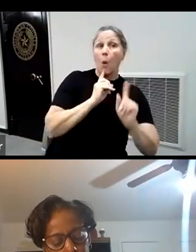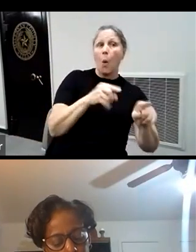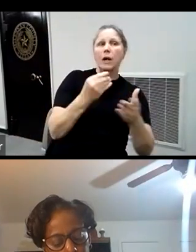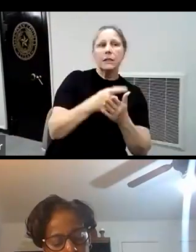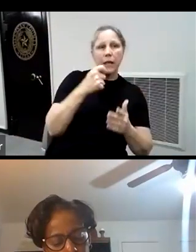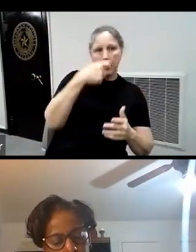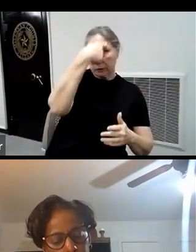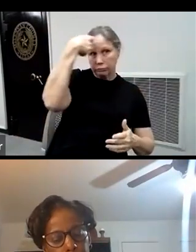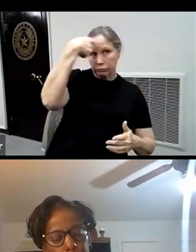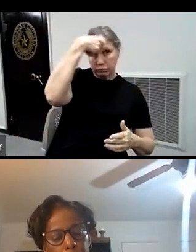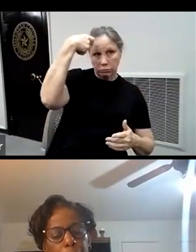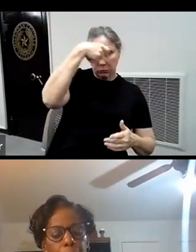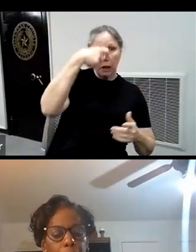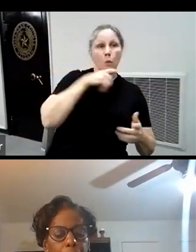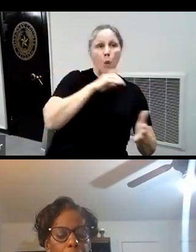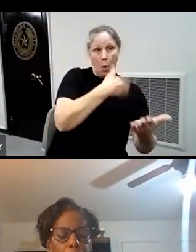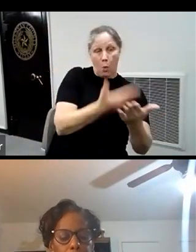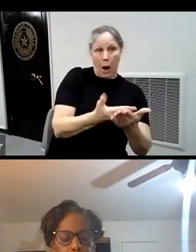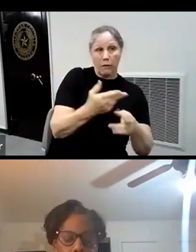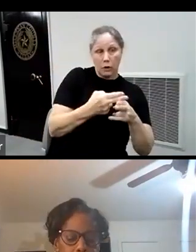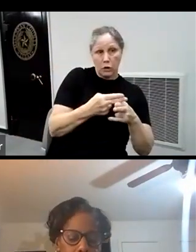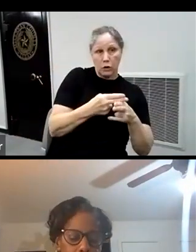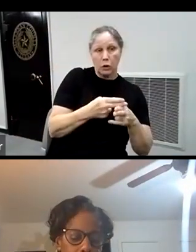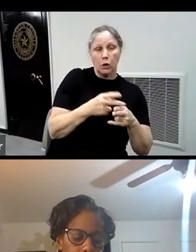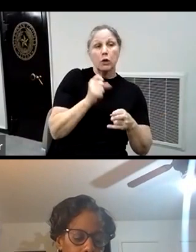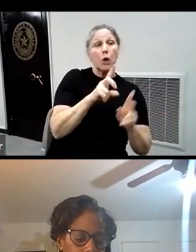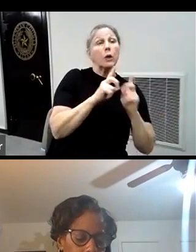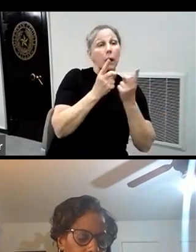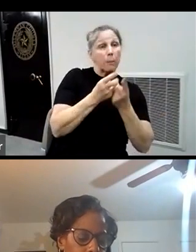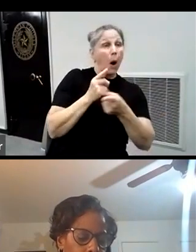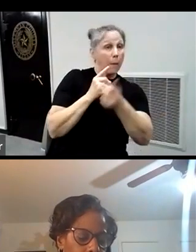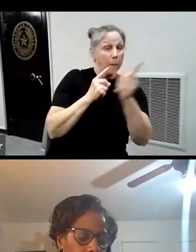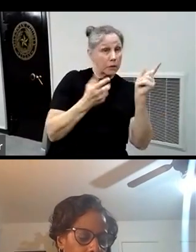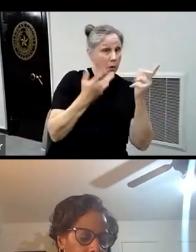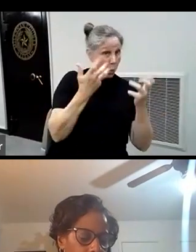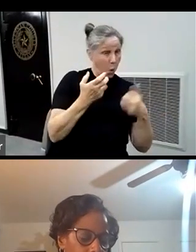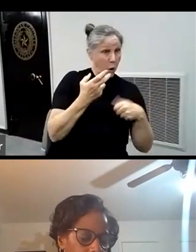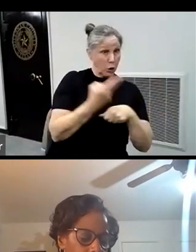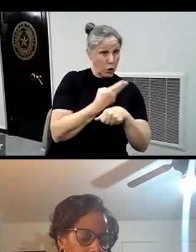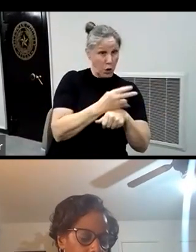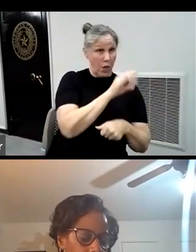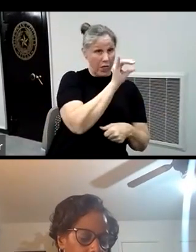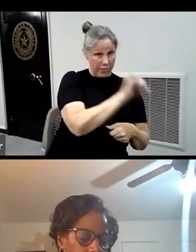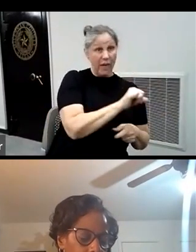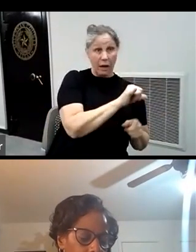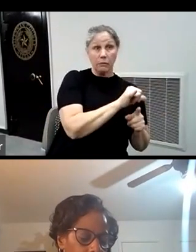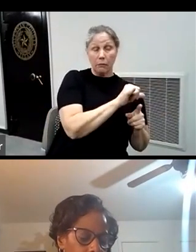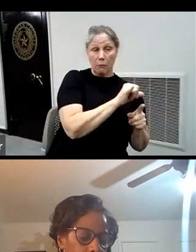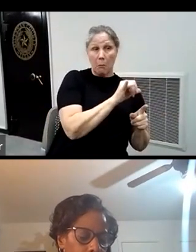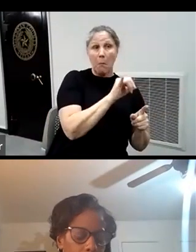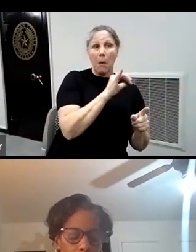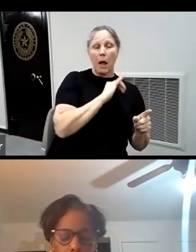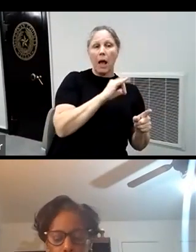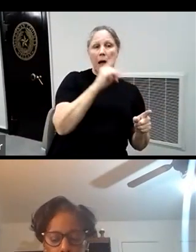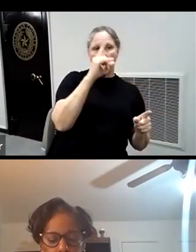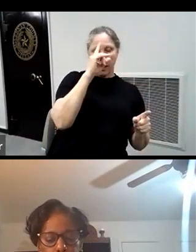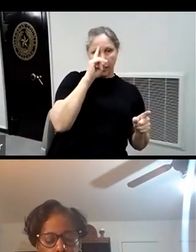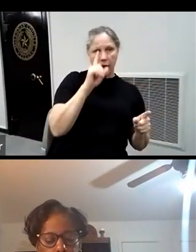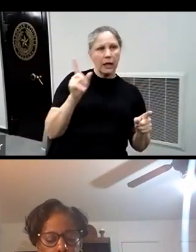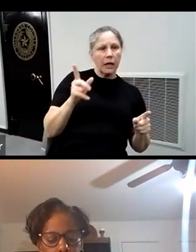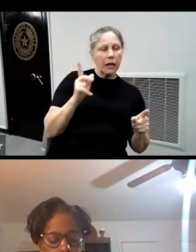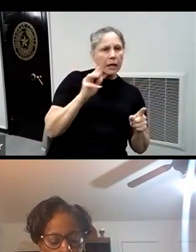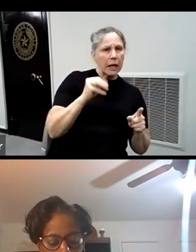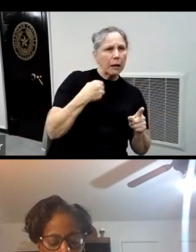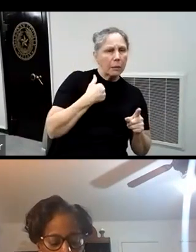digital thermometers that are coming in. So if departments wanted to use those, I think Ken can probably chime in. I think we